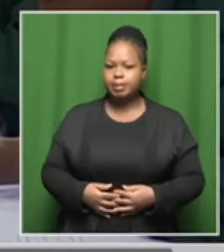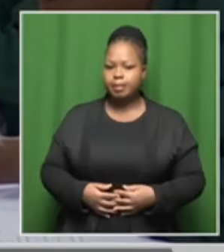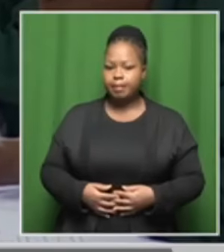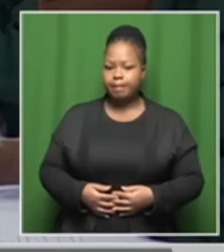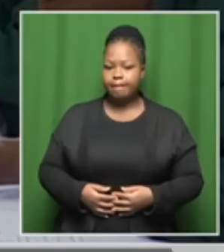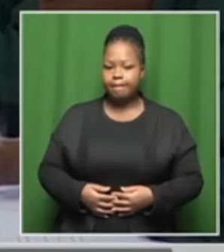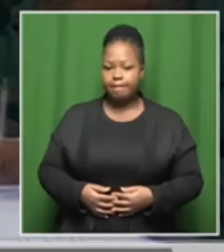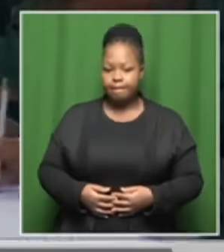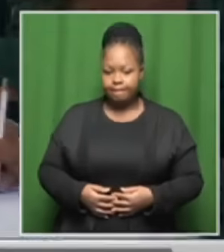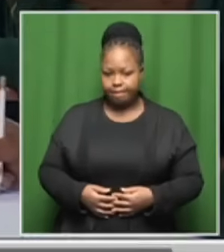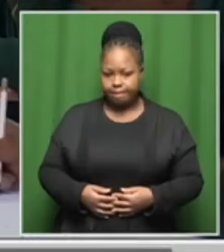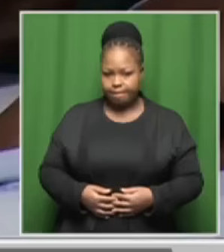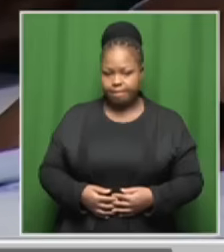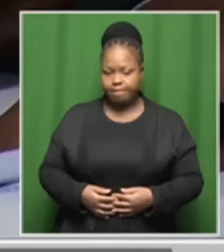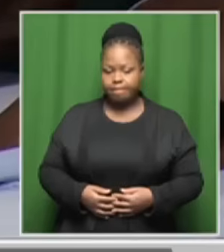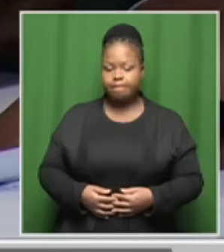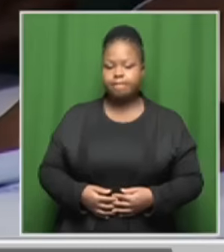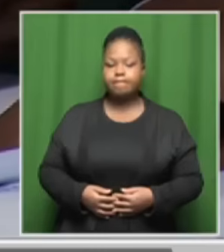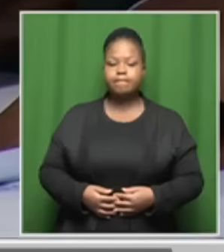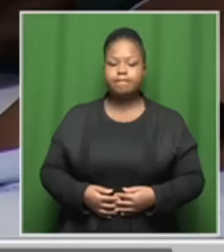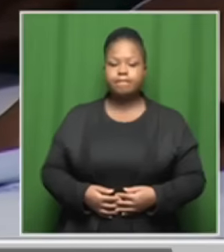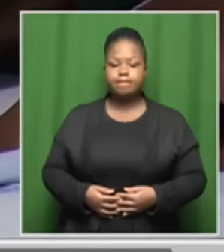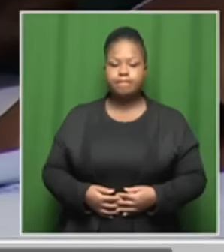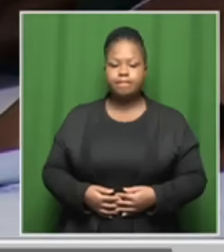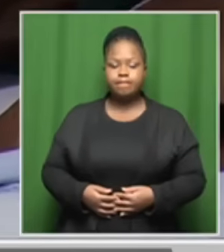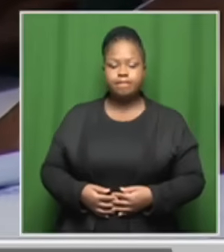Well, it was interesting.